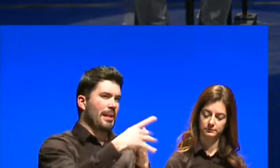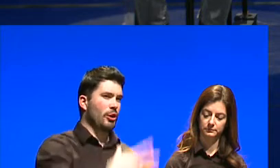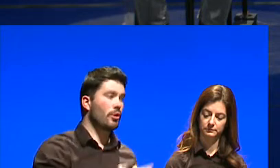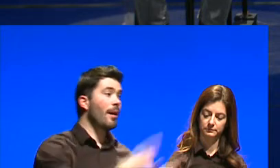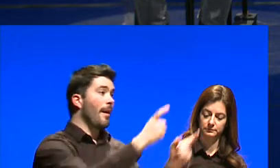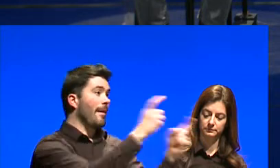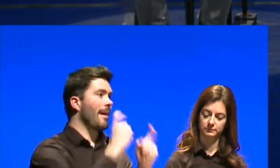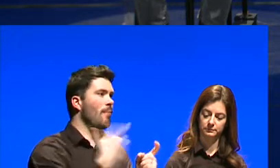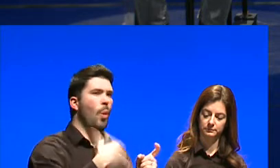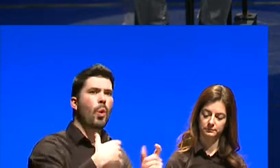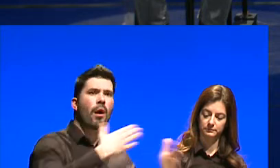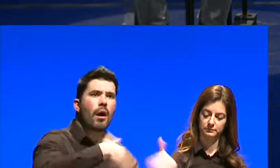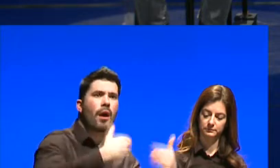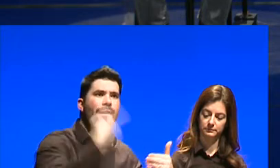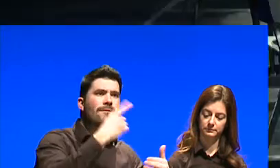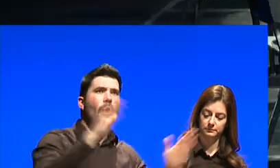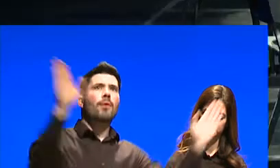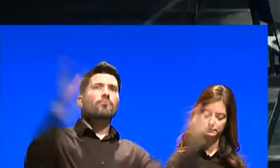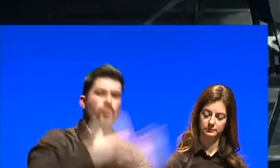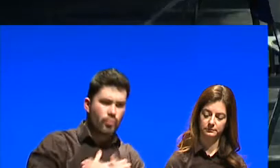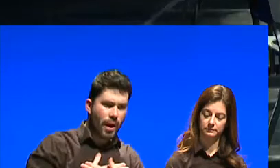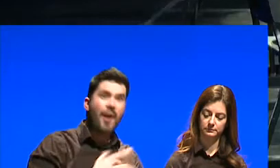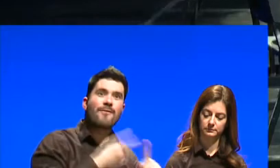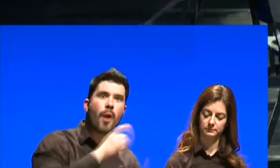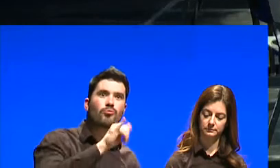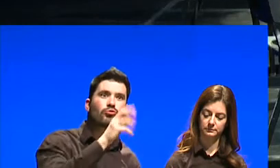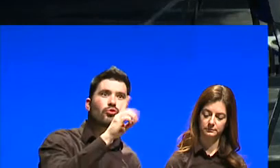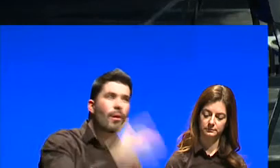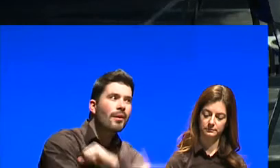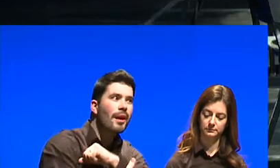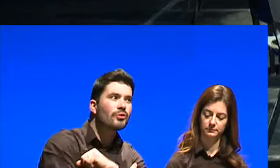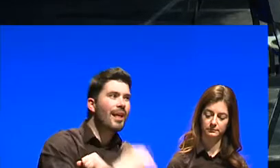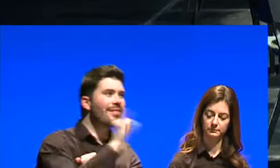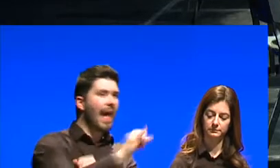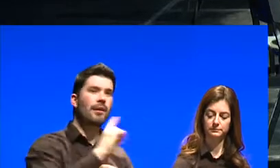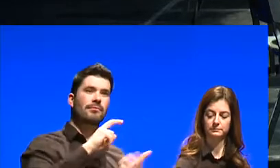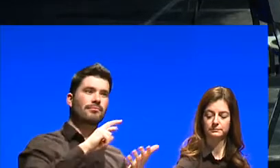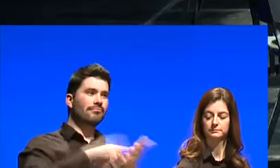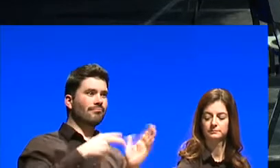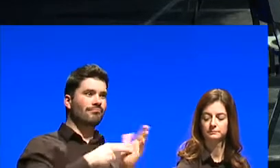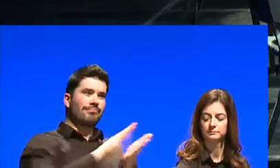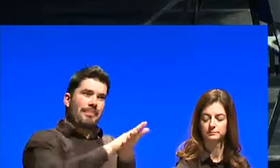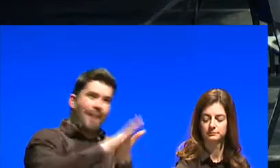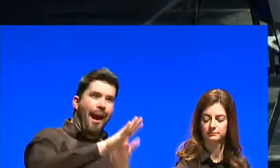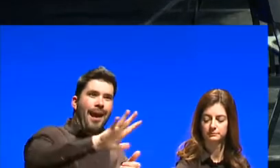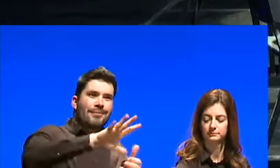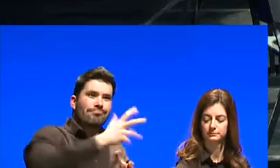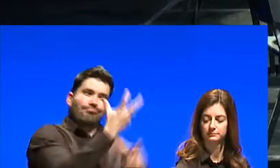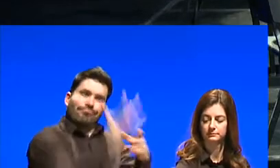prayer mat he has brought back from Jordan. This is the Muslim teaching of kindness.